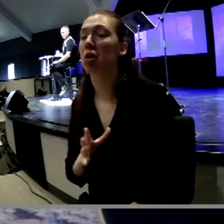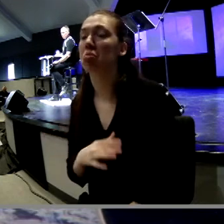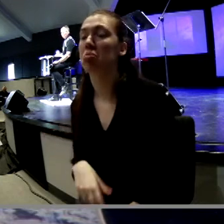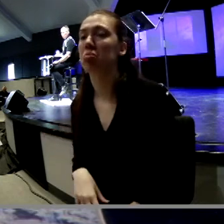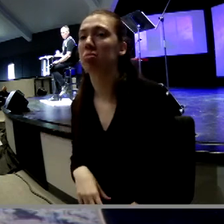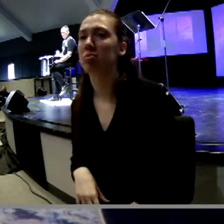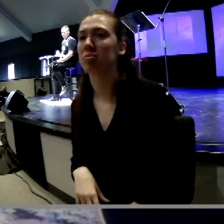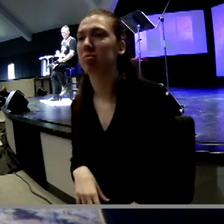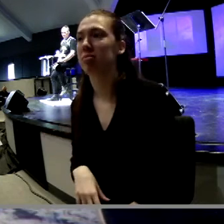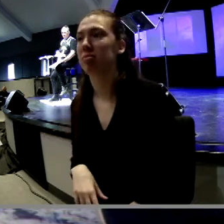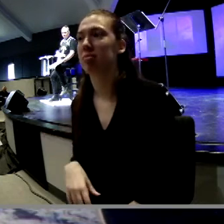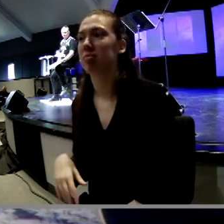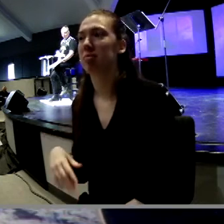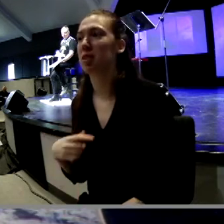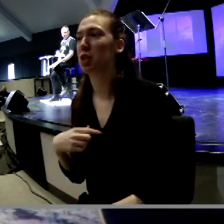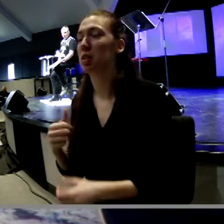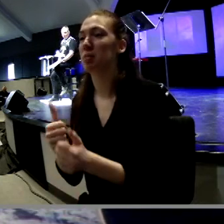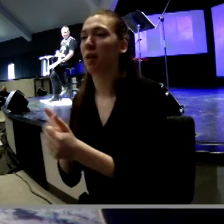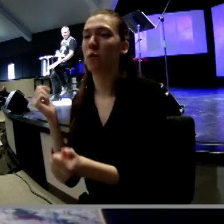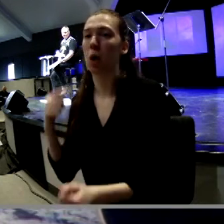just avoid me in the lobby.